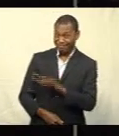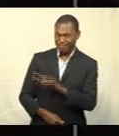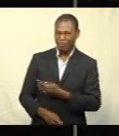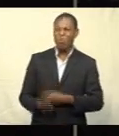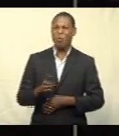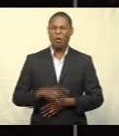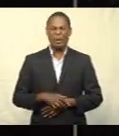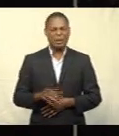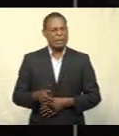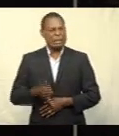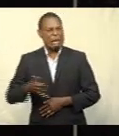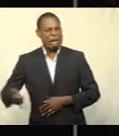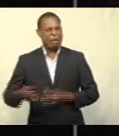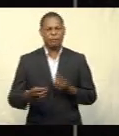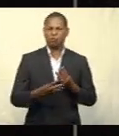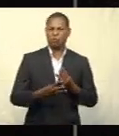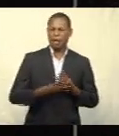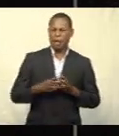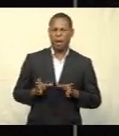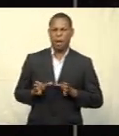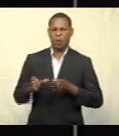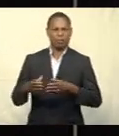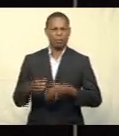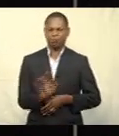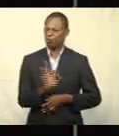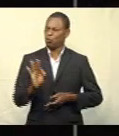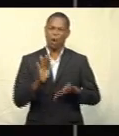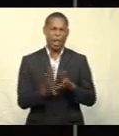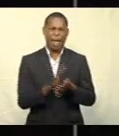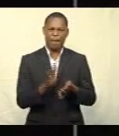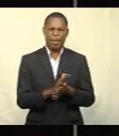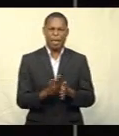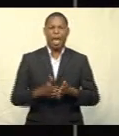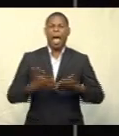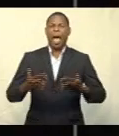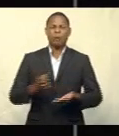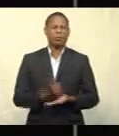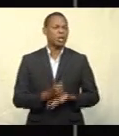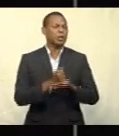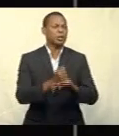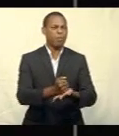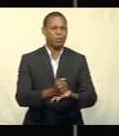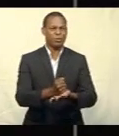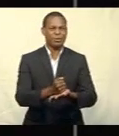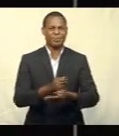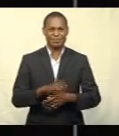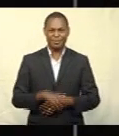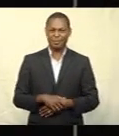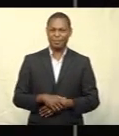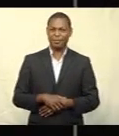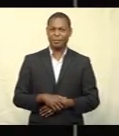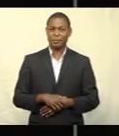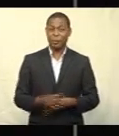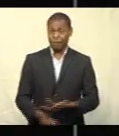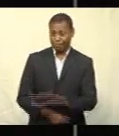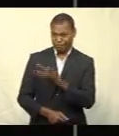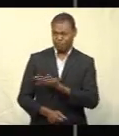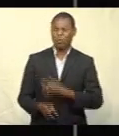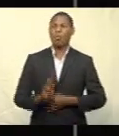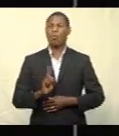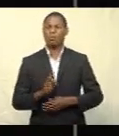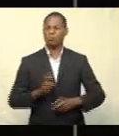leaving Sodelpa as she is unhappy by how she and her supporters are being treated. Tambuya recently got into trouble with the